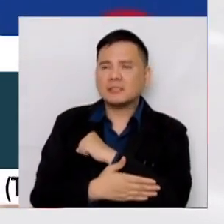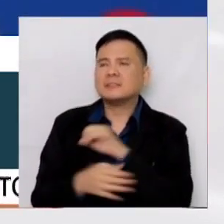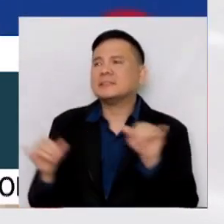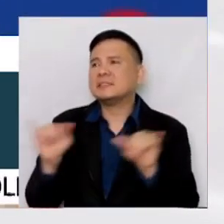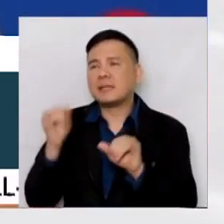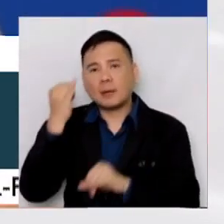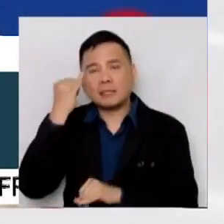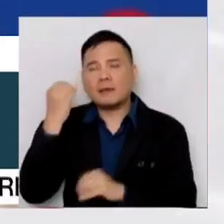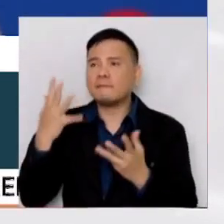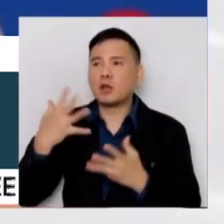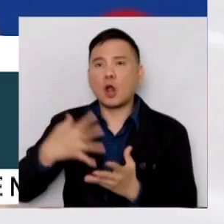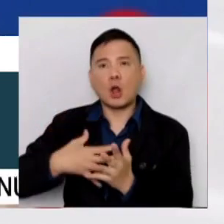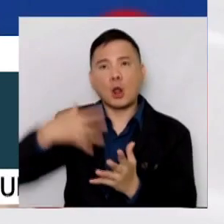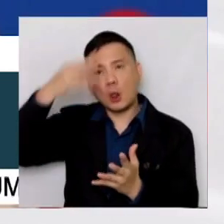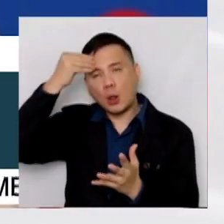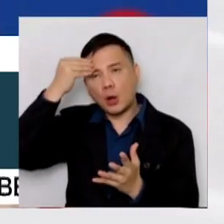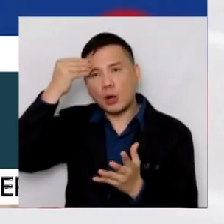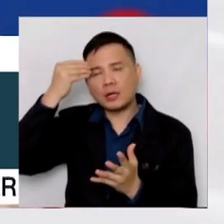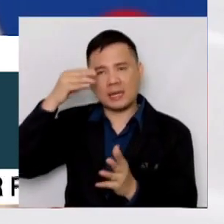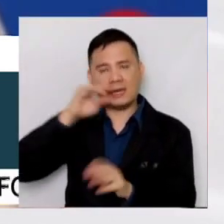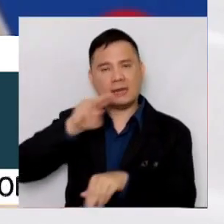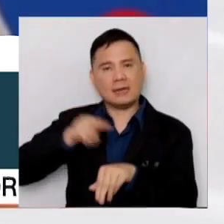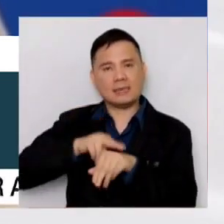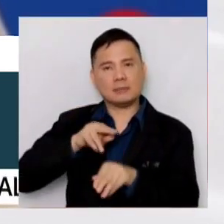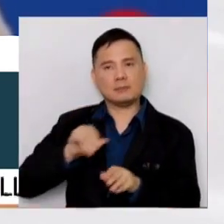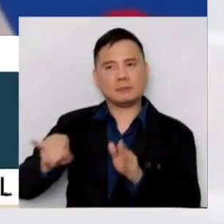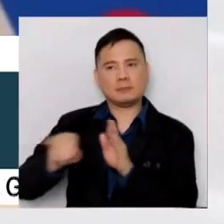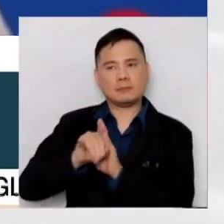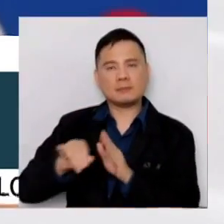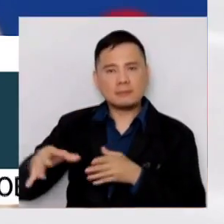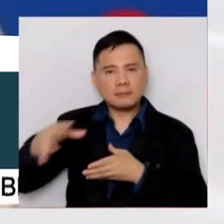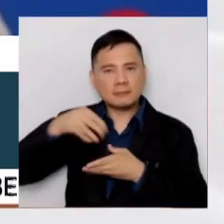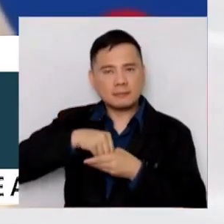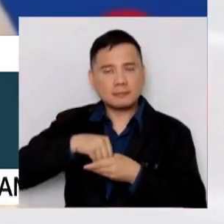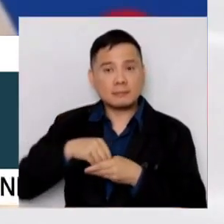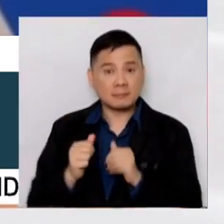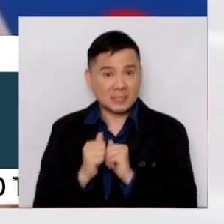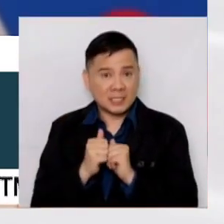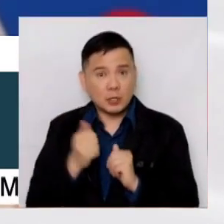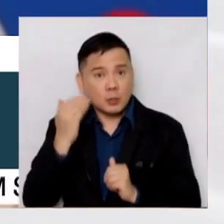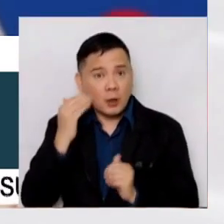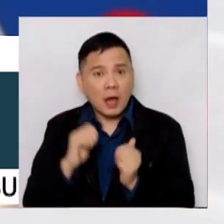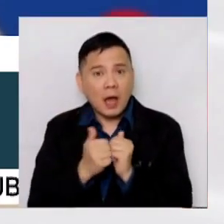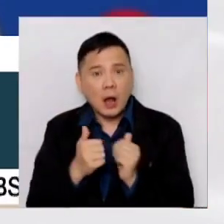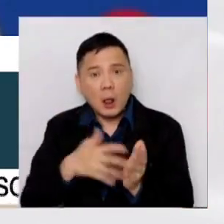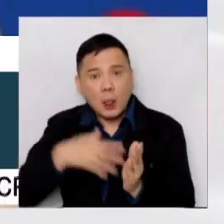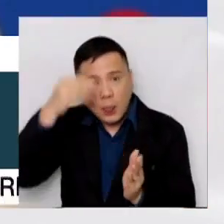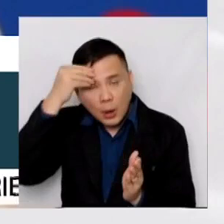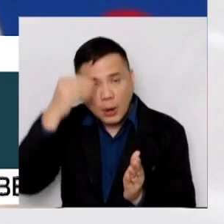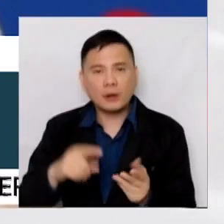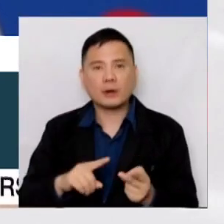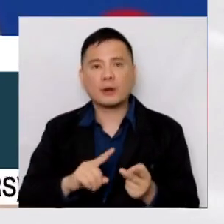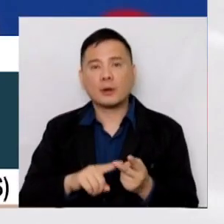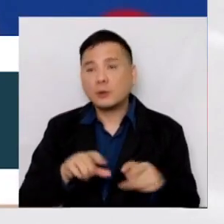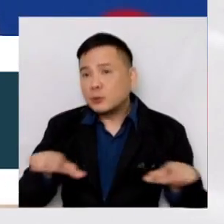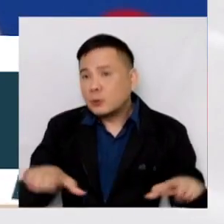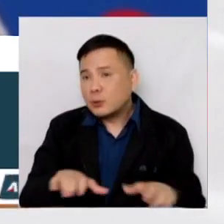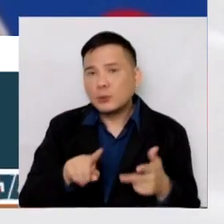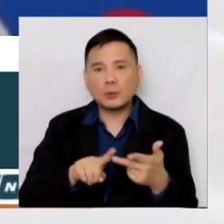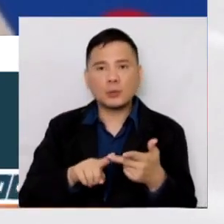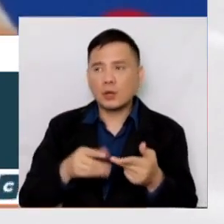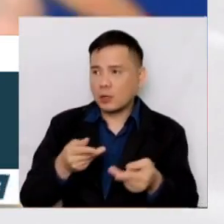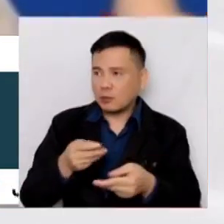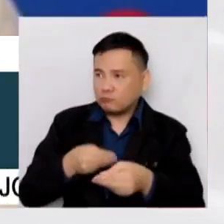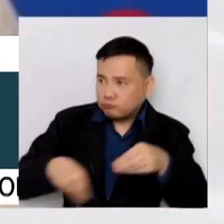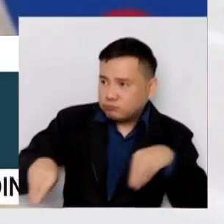learned confident national identity. So we need to be able to learn how to engage in trade, let's say, with China, how